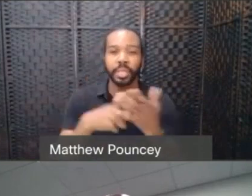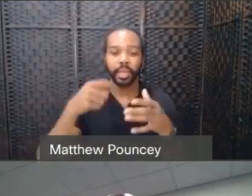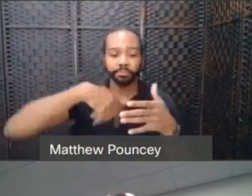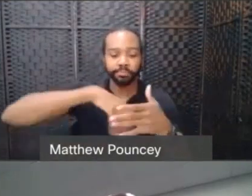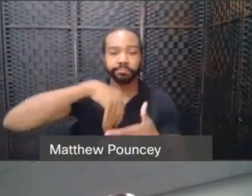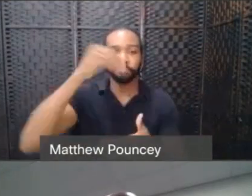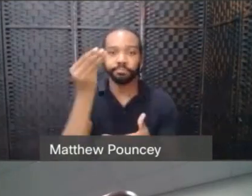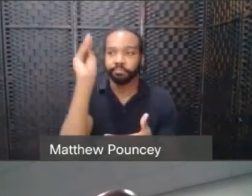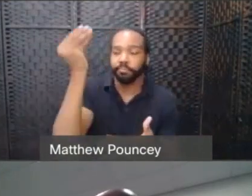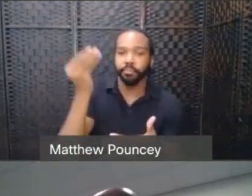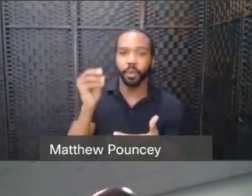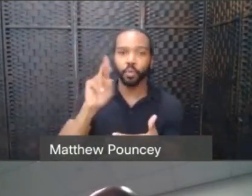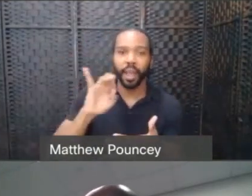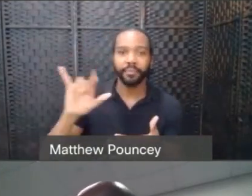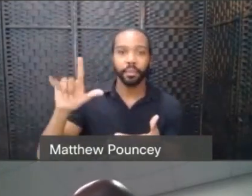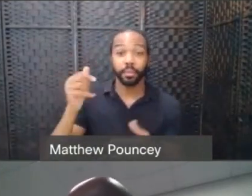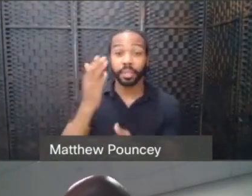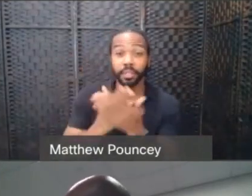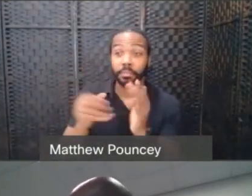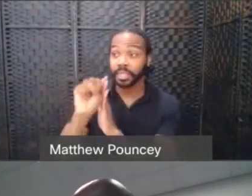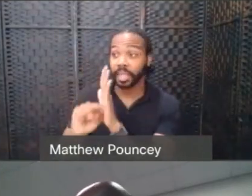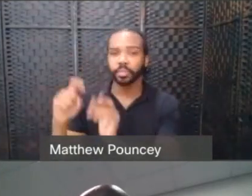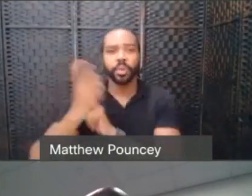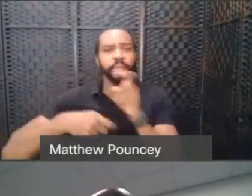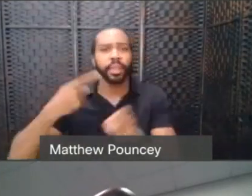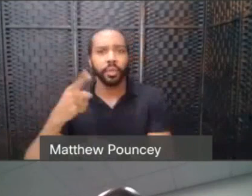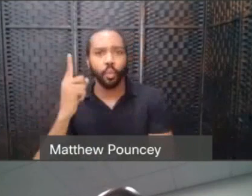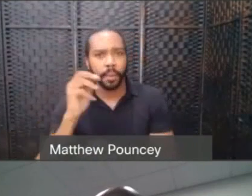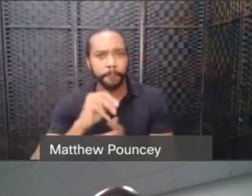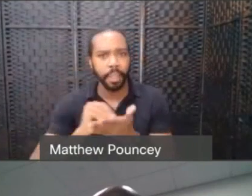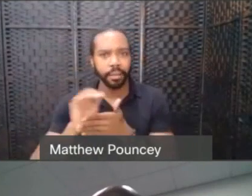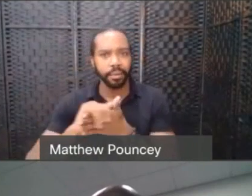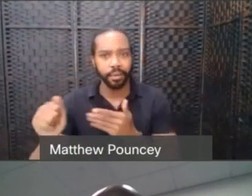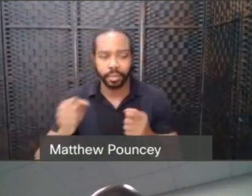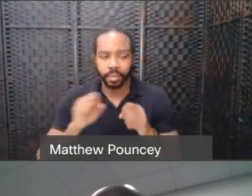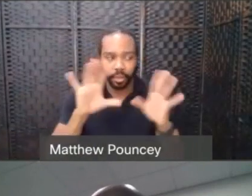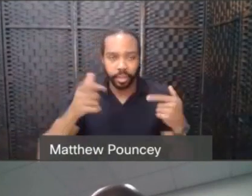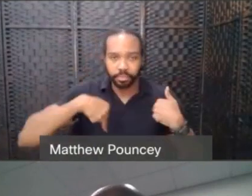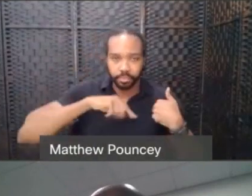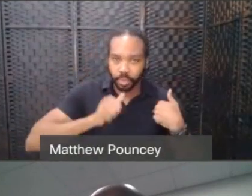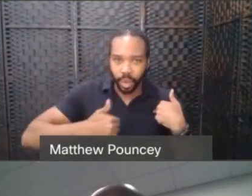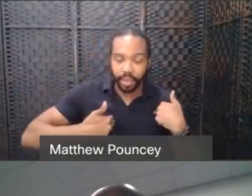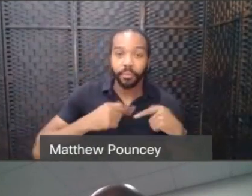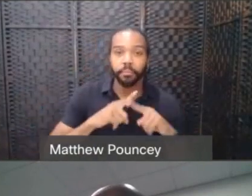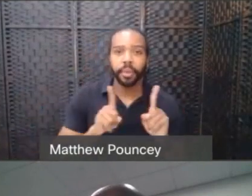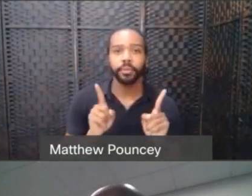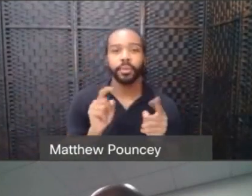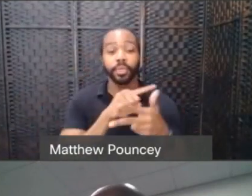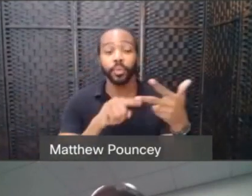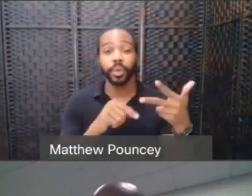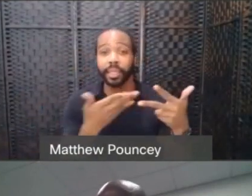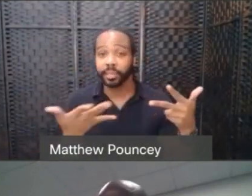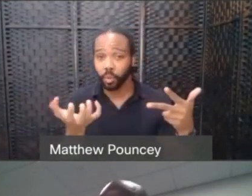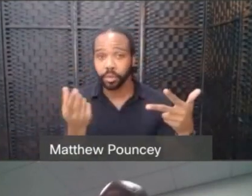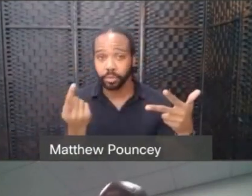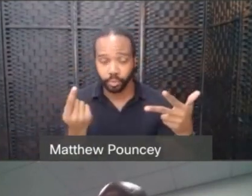are giving away $1 million. Clearly, we don't have that to give away, but so we came up with 3 things that we wanted